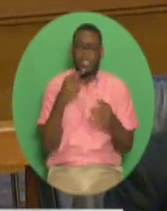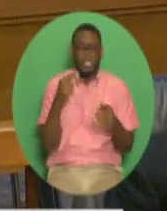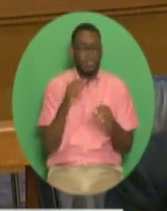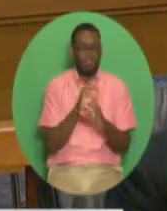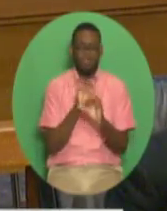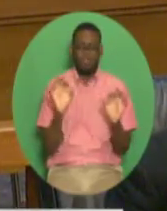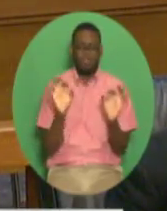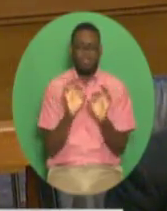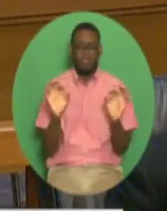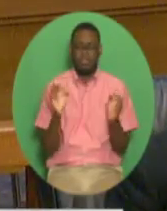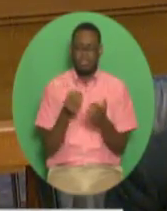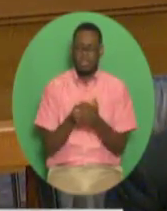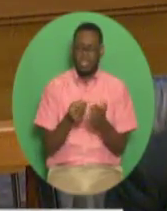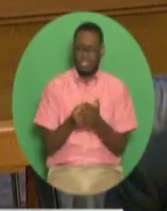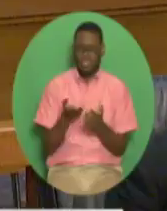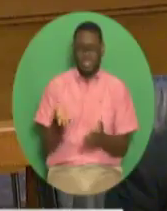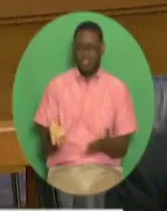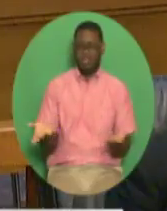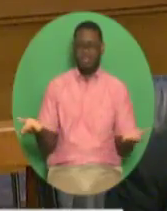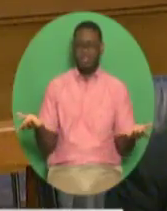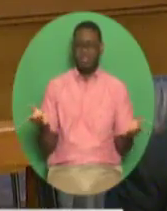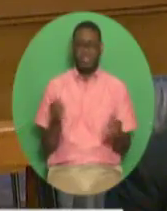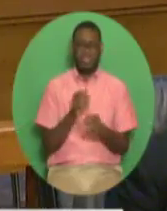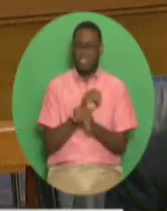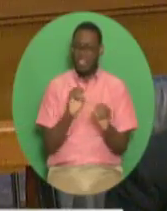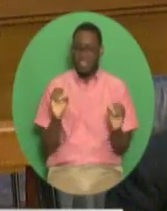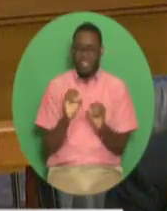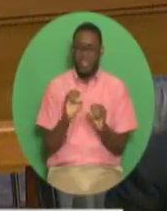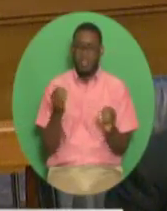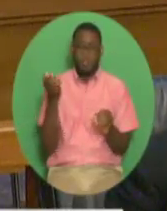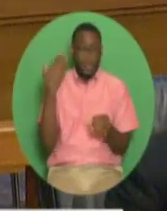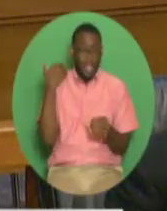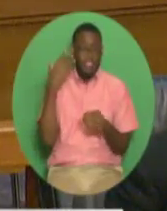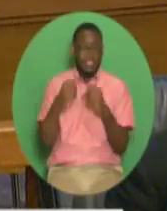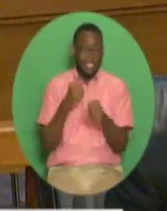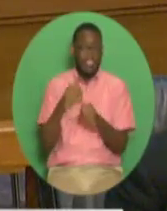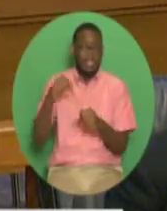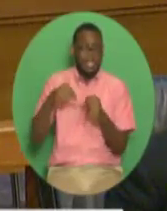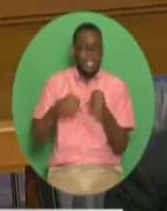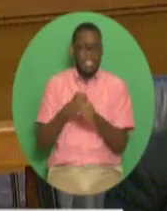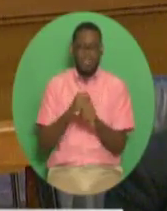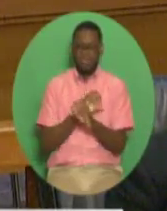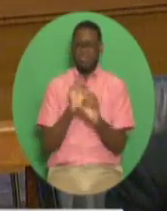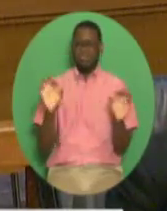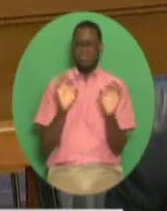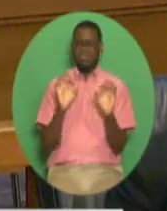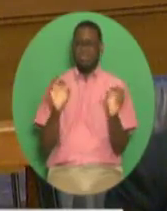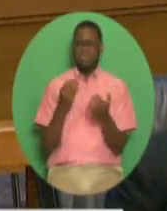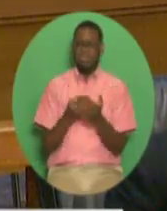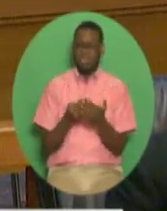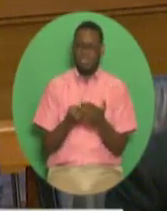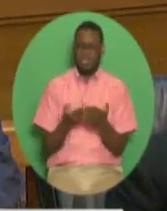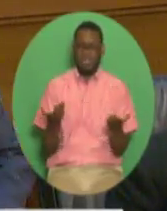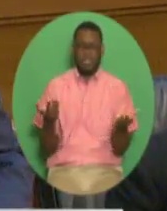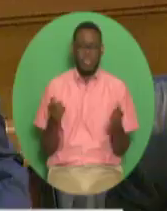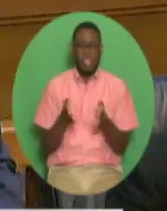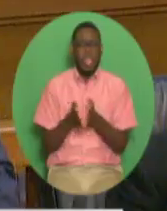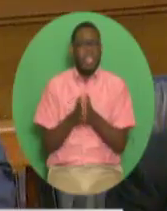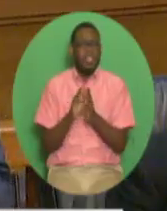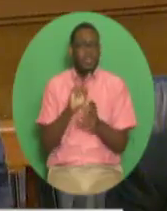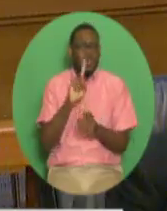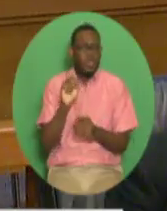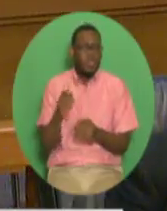last year, and no expenditure budgeted this year, and perhaps there's a very good reason for that. Again, I would want to seek information as to what's